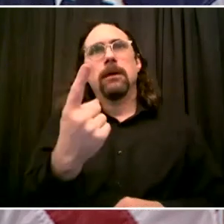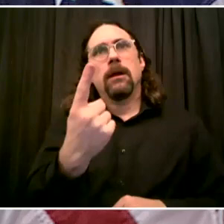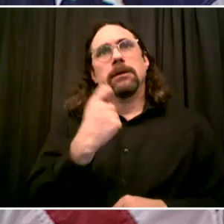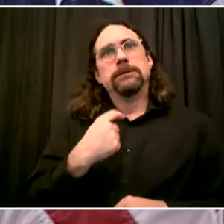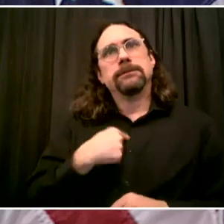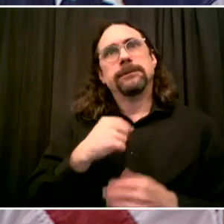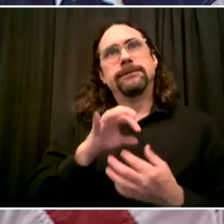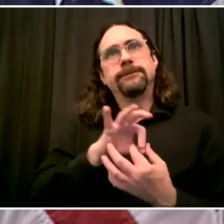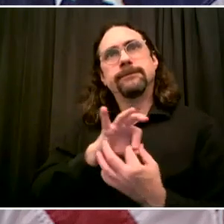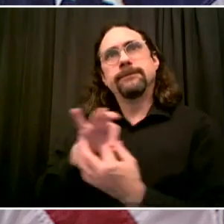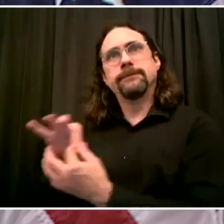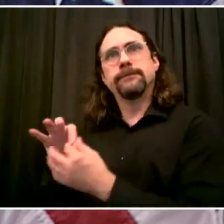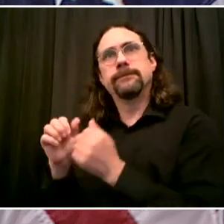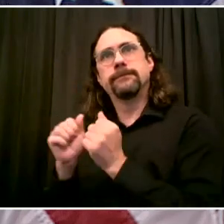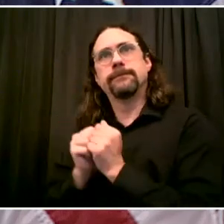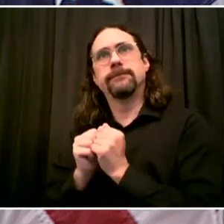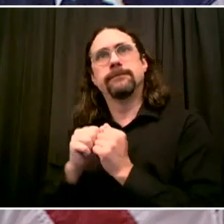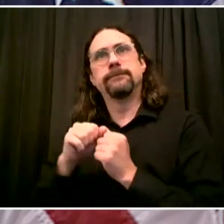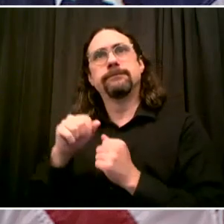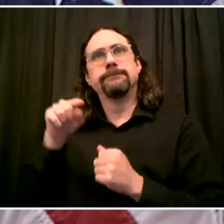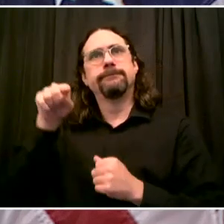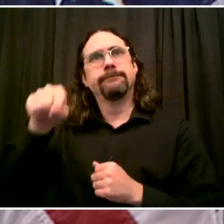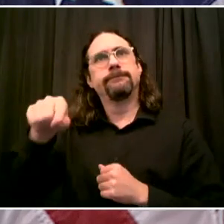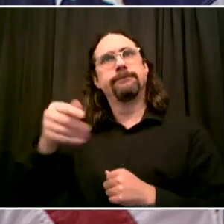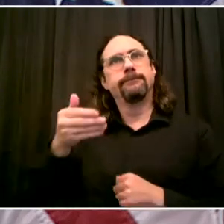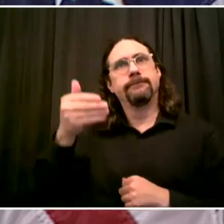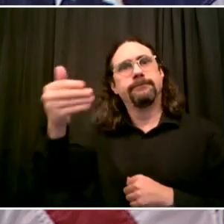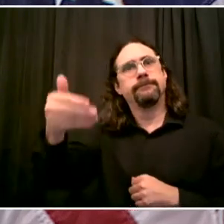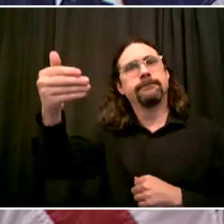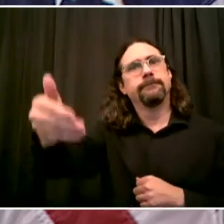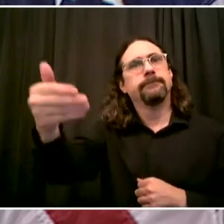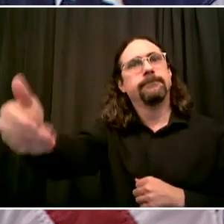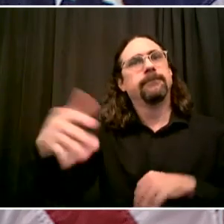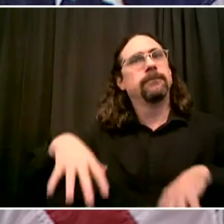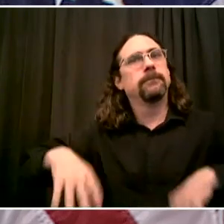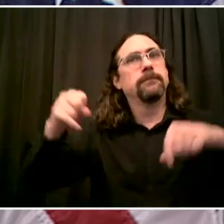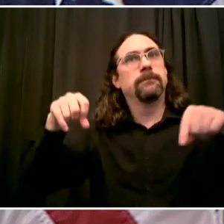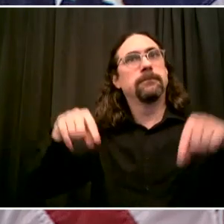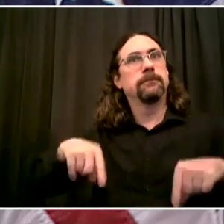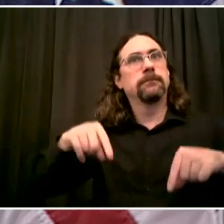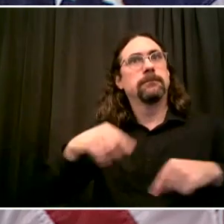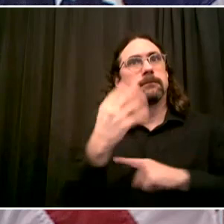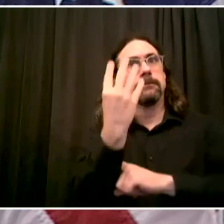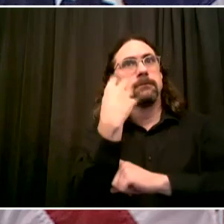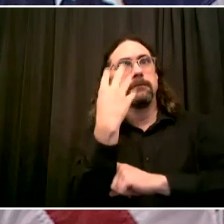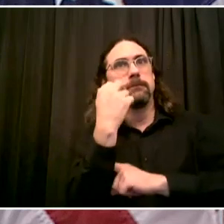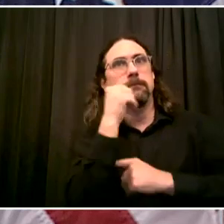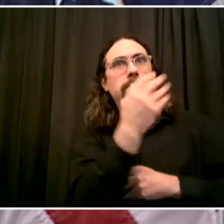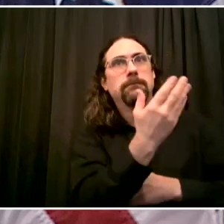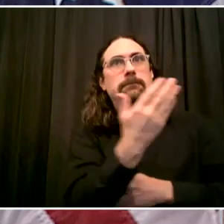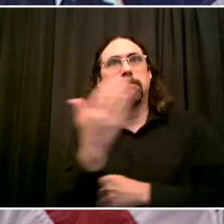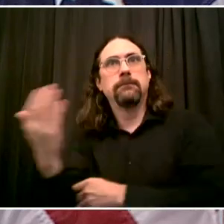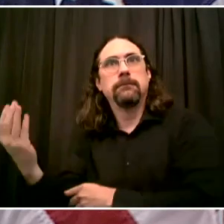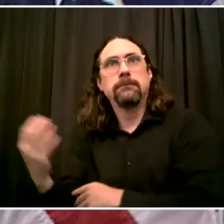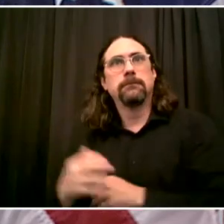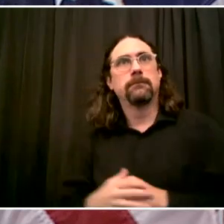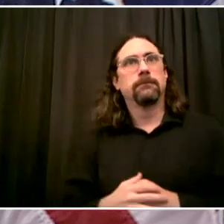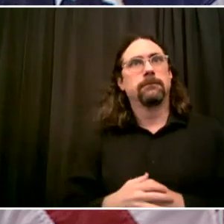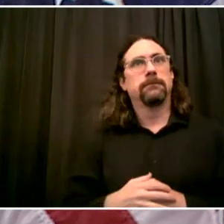forward. Appreciate your point, and we'll come back with more on that. Next, we have Katie from the Wall Street